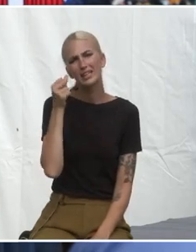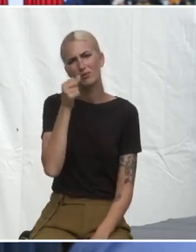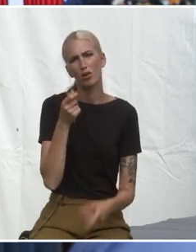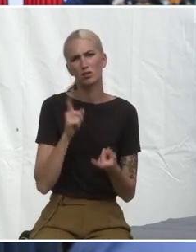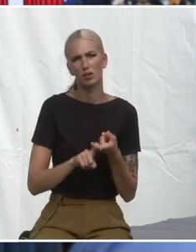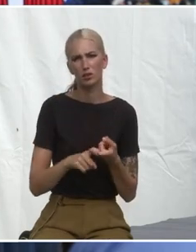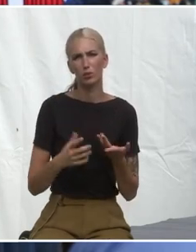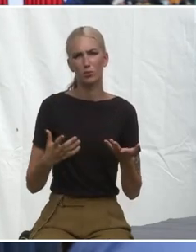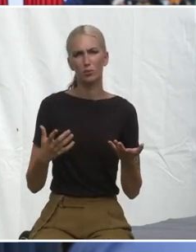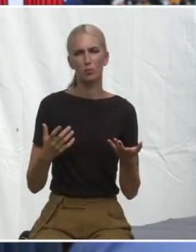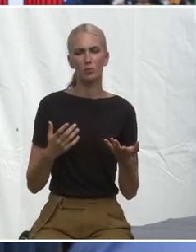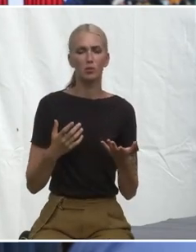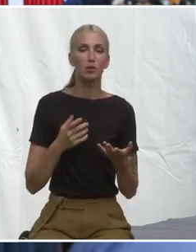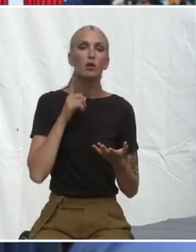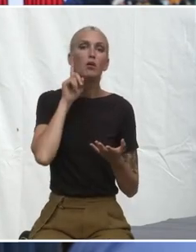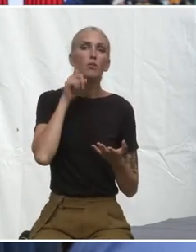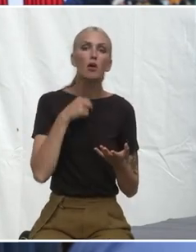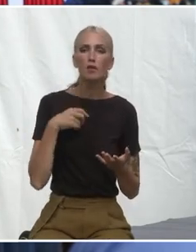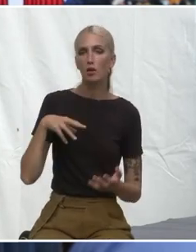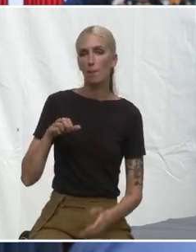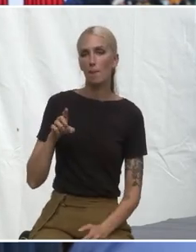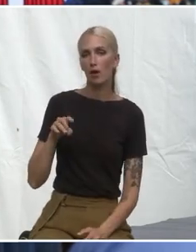level. I think going back to what Martin said